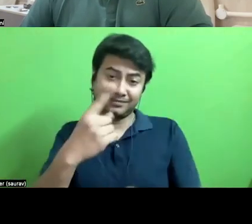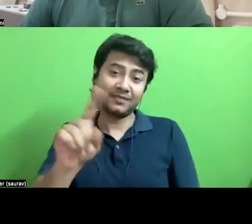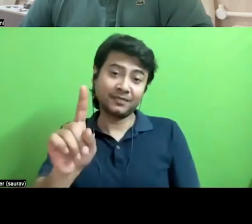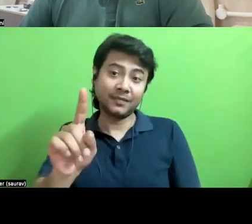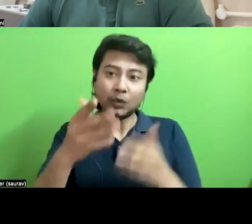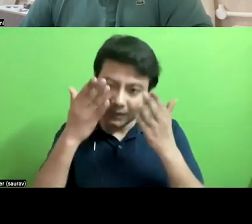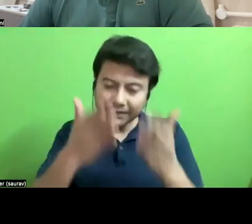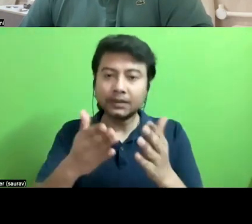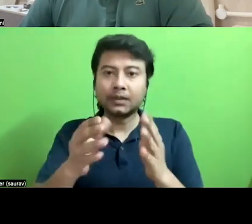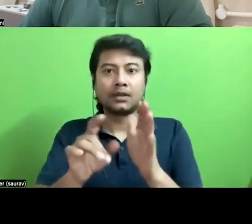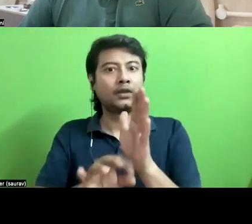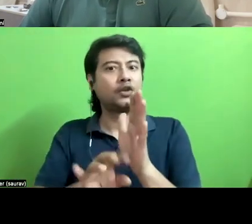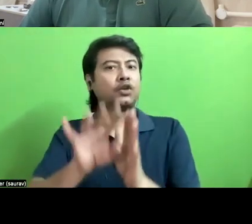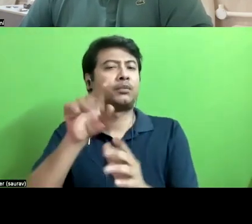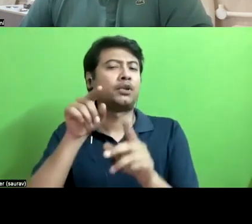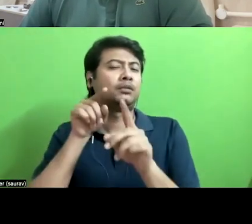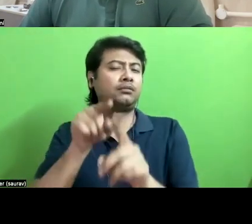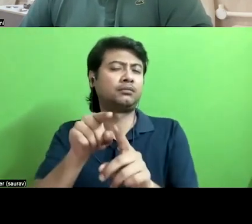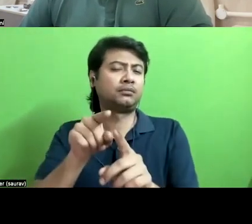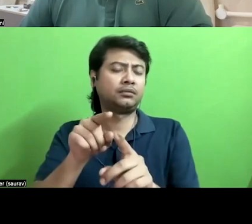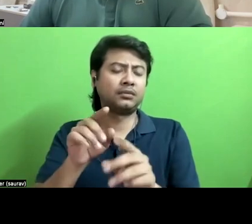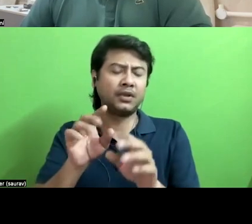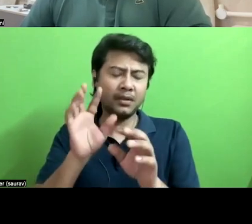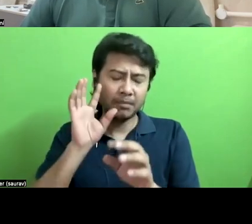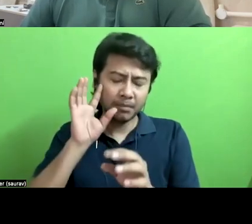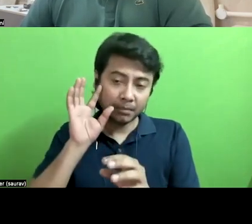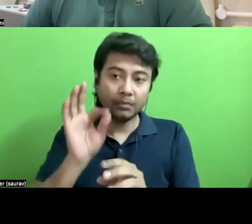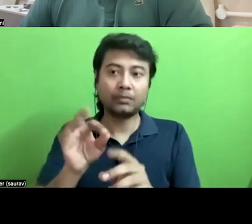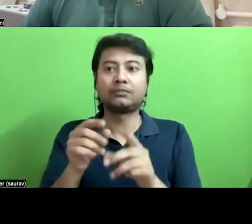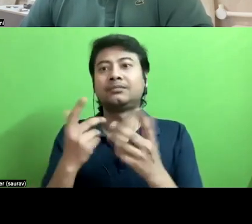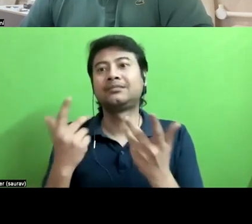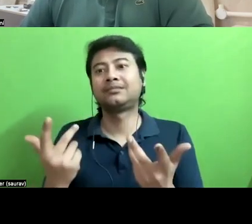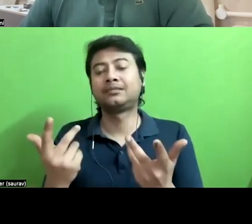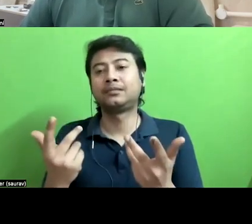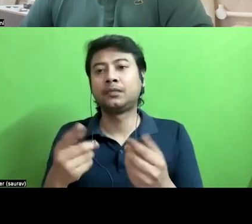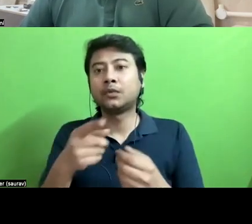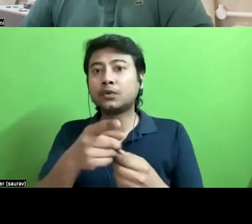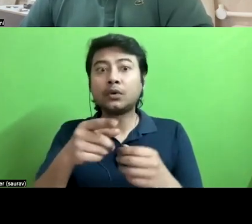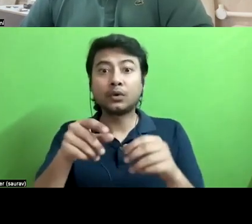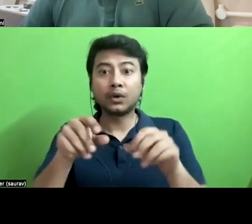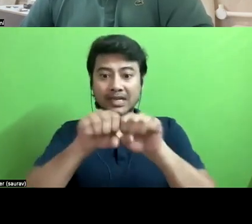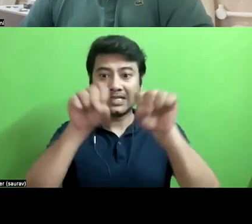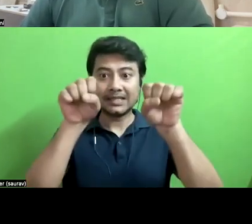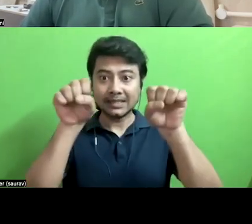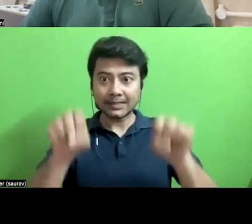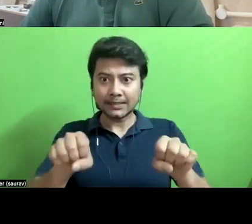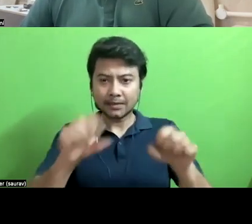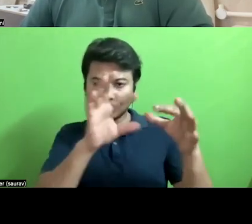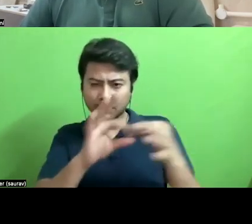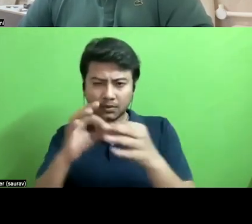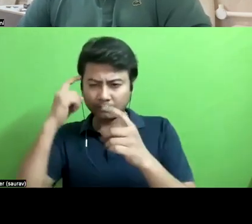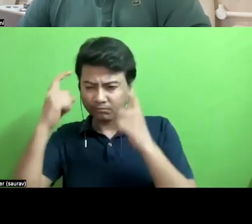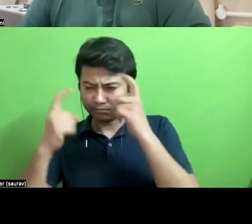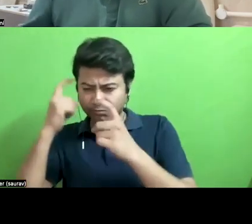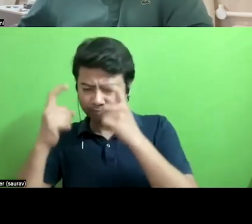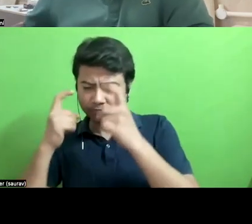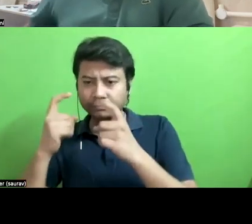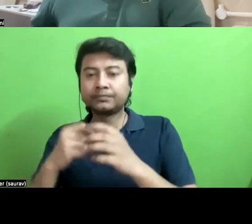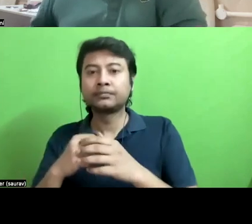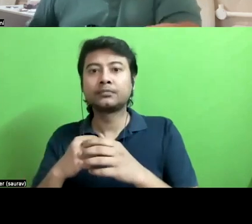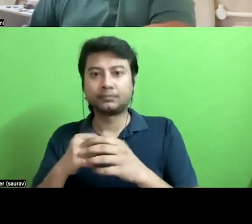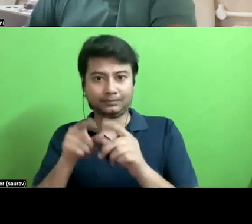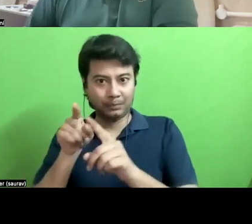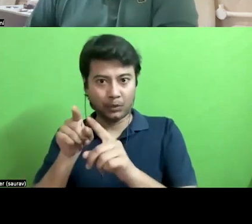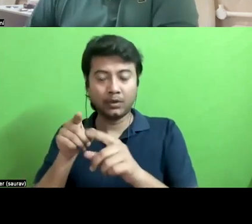so important. And, for the longest time, as part of systems thinking, we've been working in collectives. And I